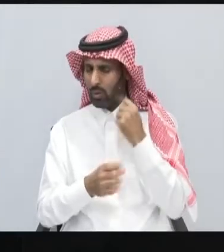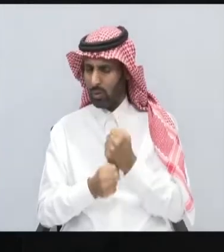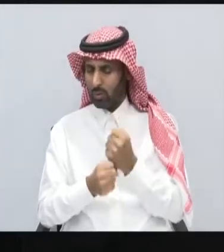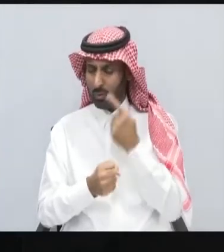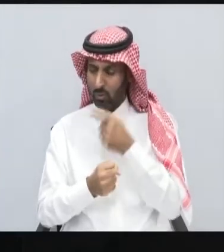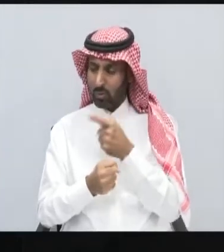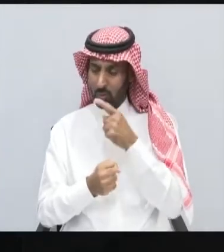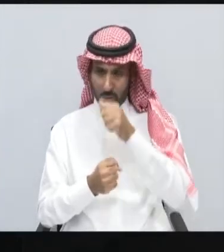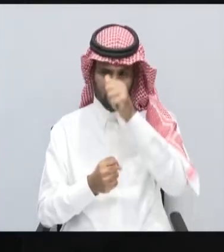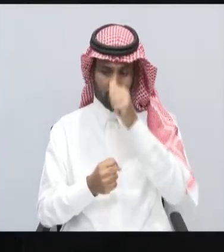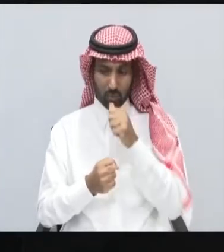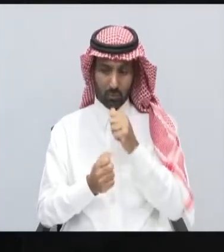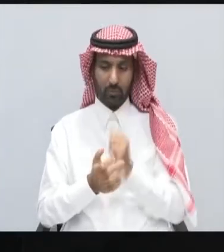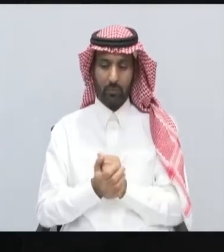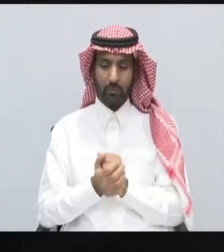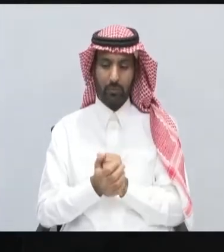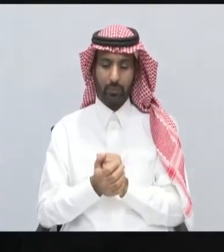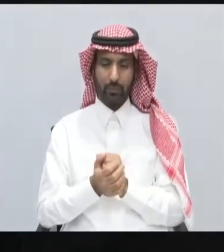irritate you? Okay.